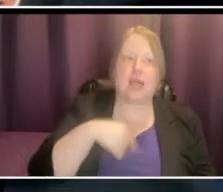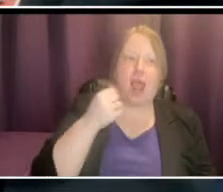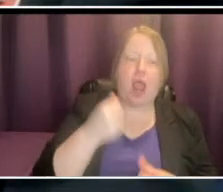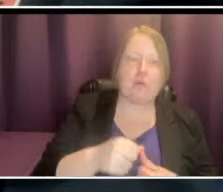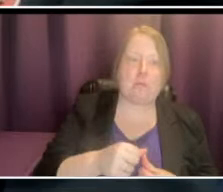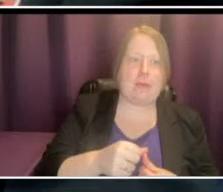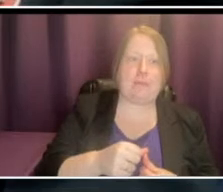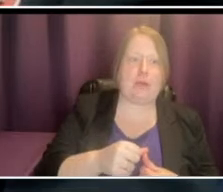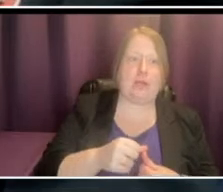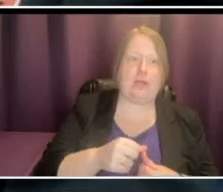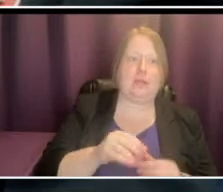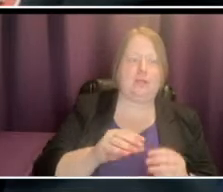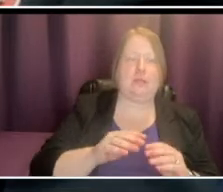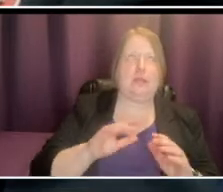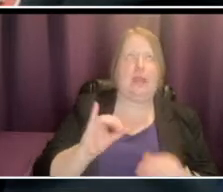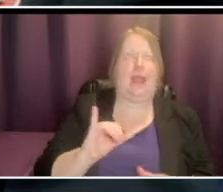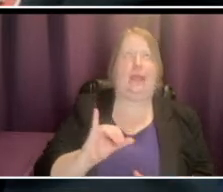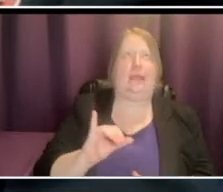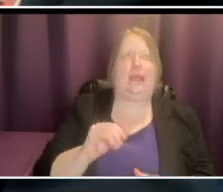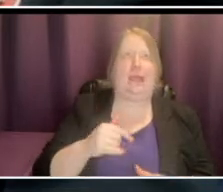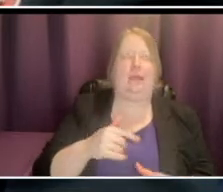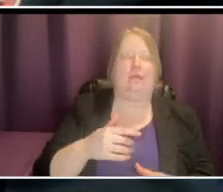like clairvoyant.